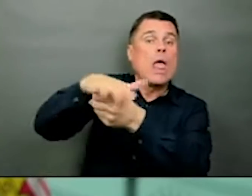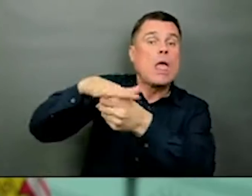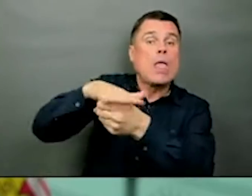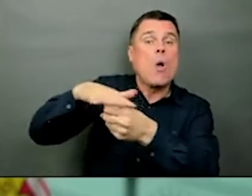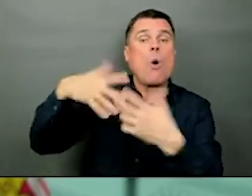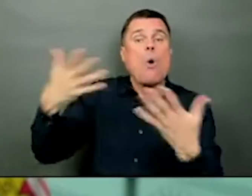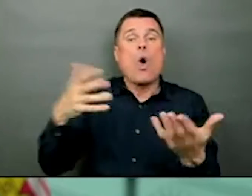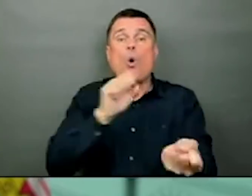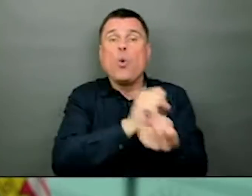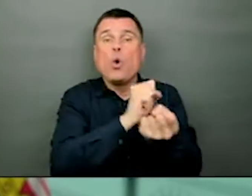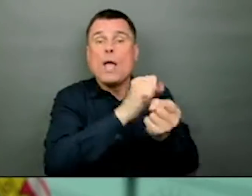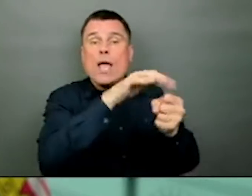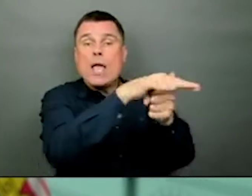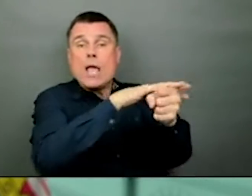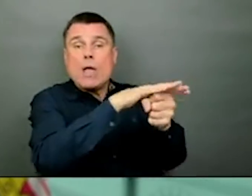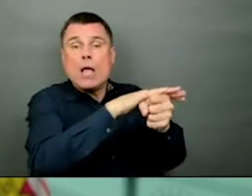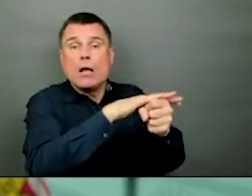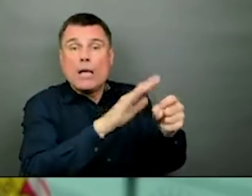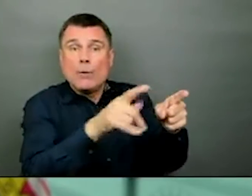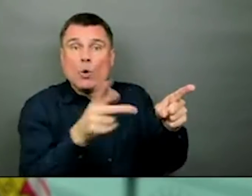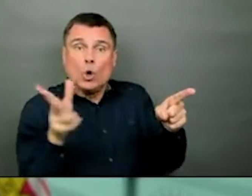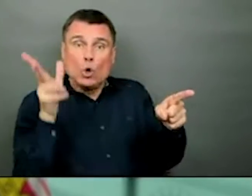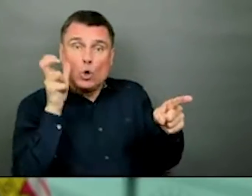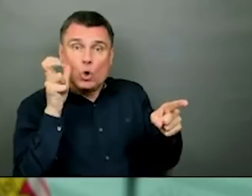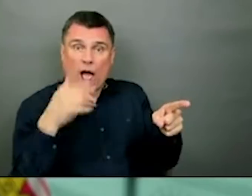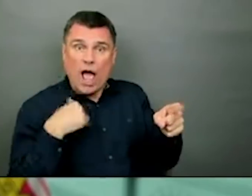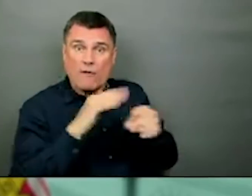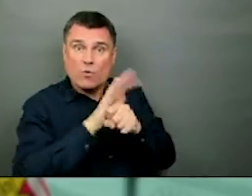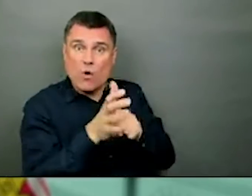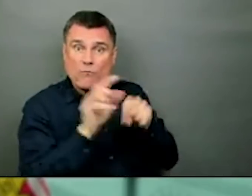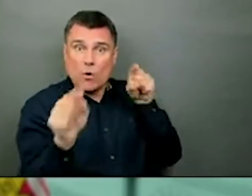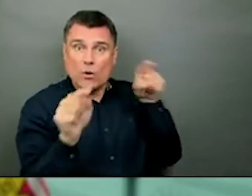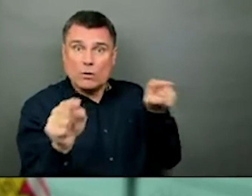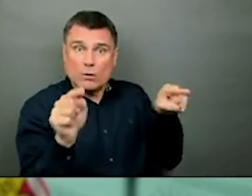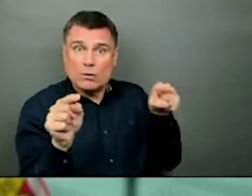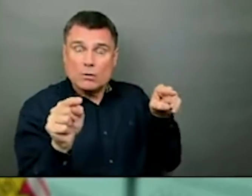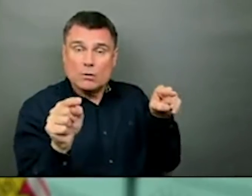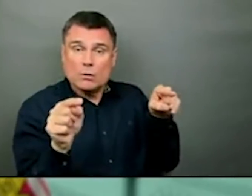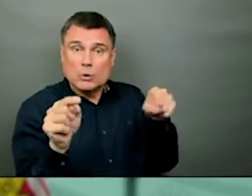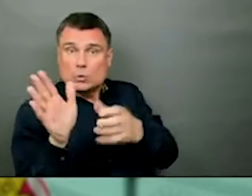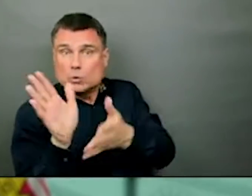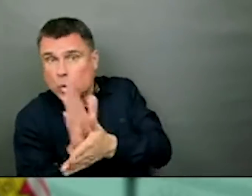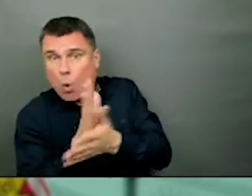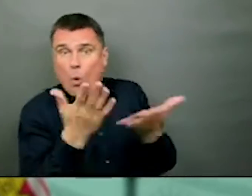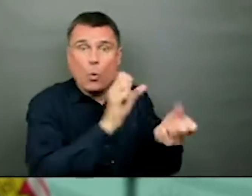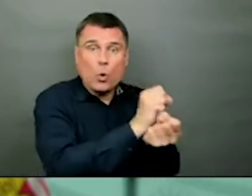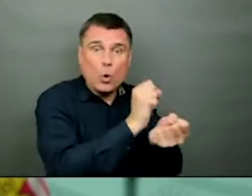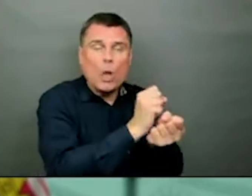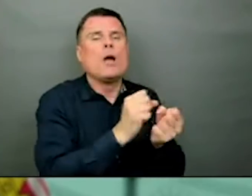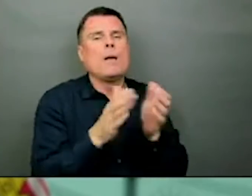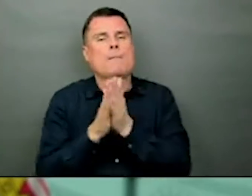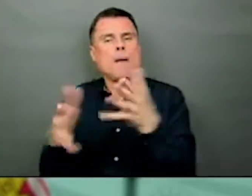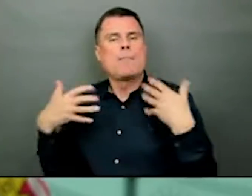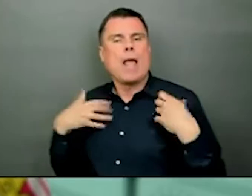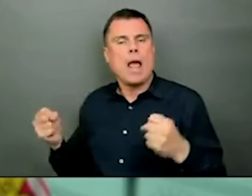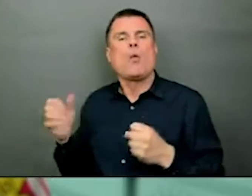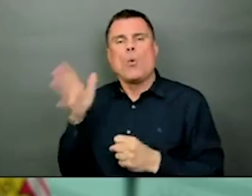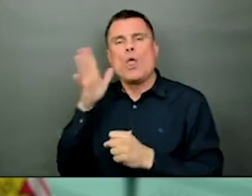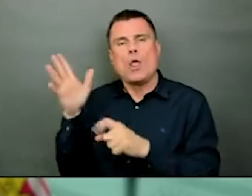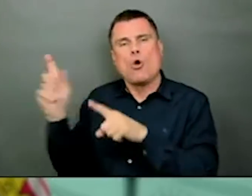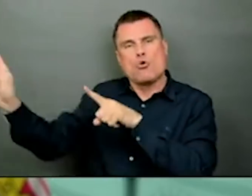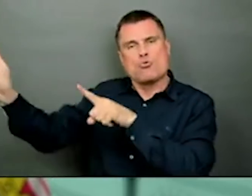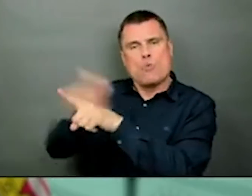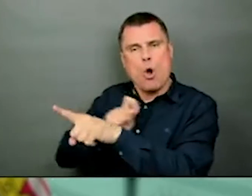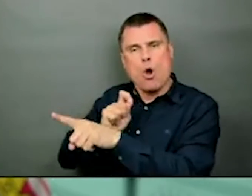workplace occurs, you have a role to play. It means the system is working for you and working for all of us to protect us.